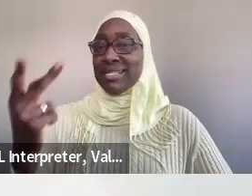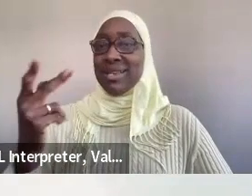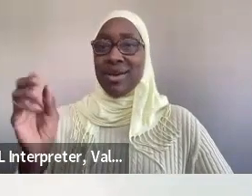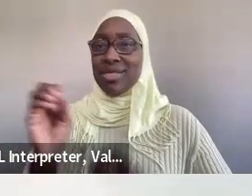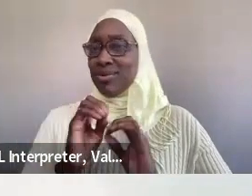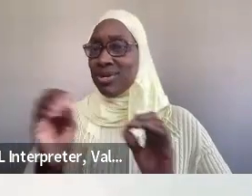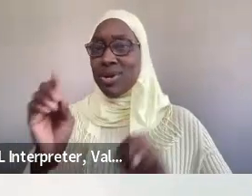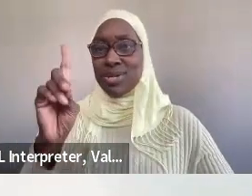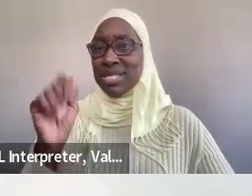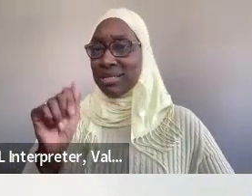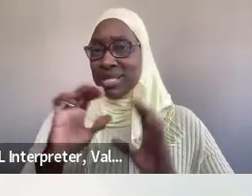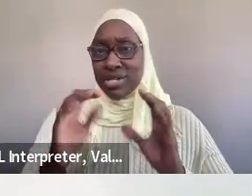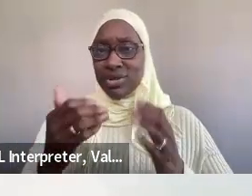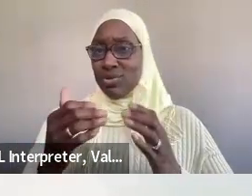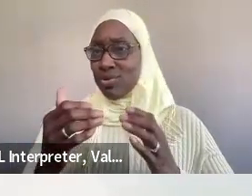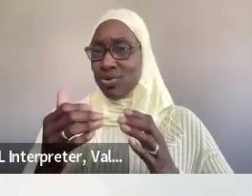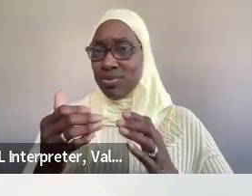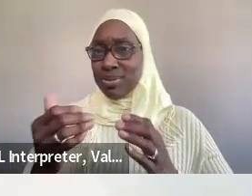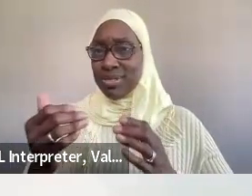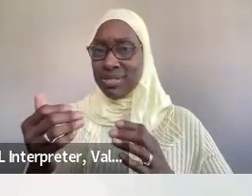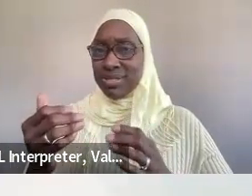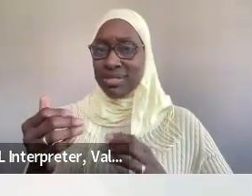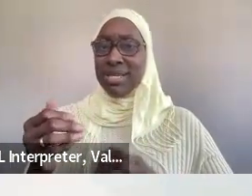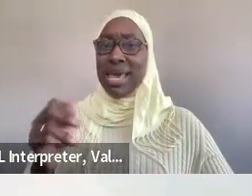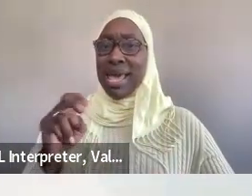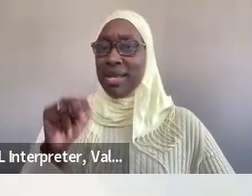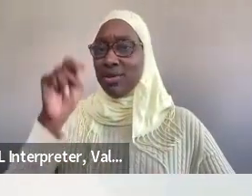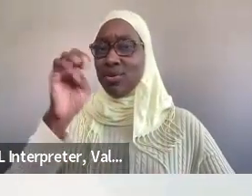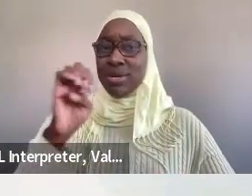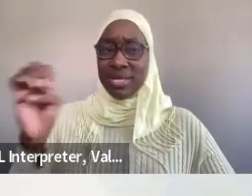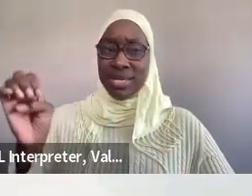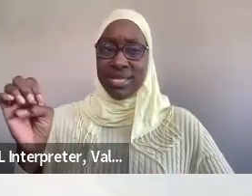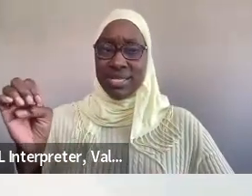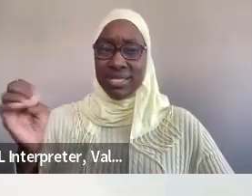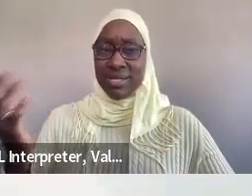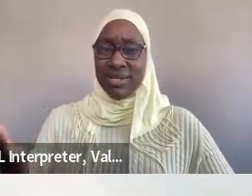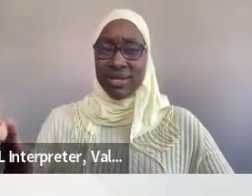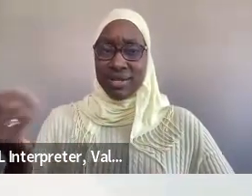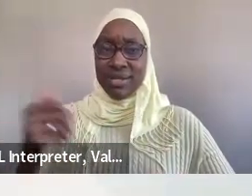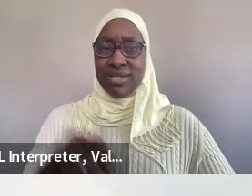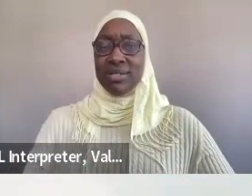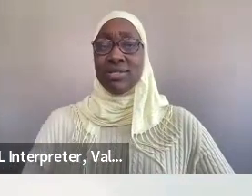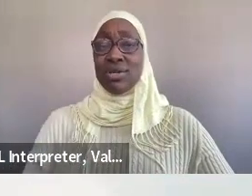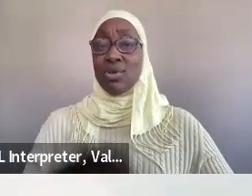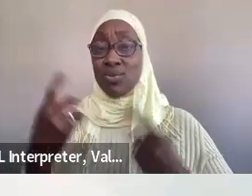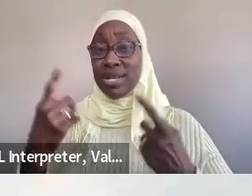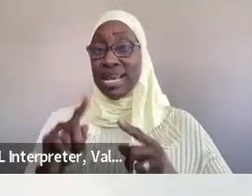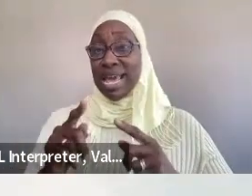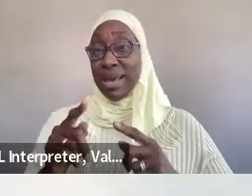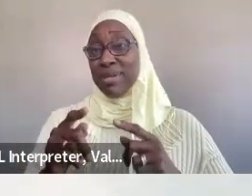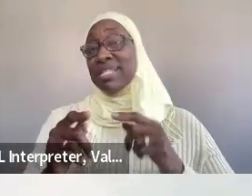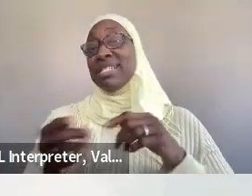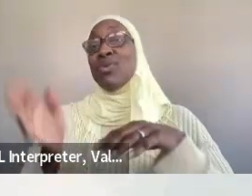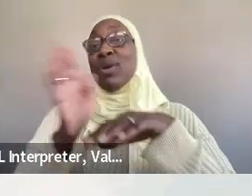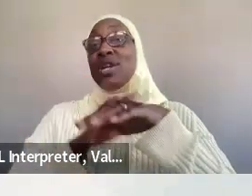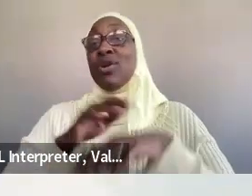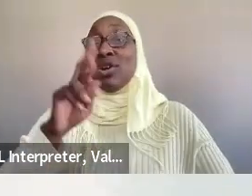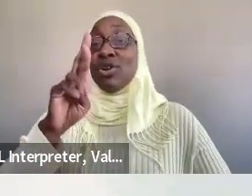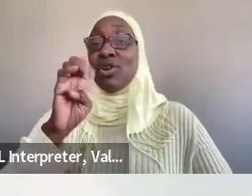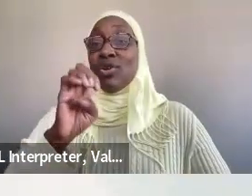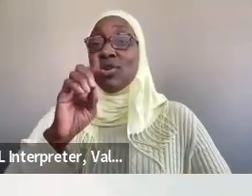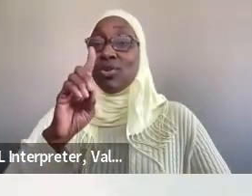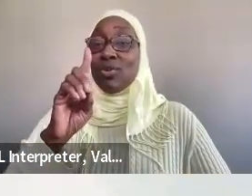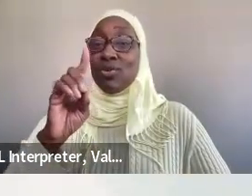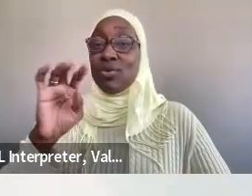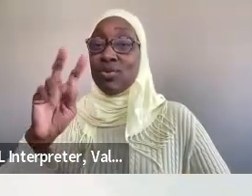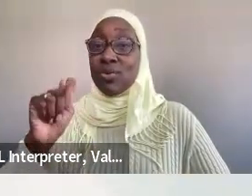and also saw how inaccessible Fall Fest was to begin with. So as you do, she took to Reddit and connected with some other disabled students